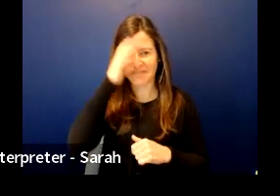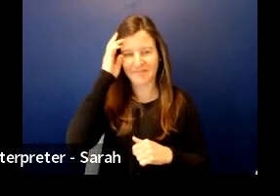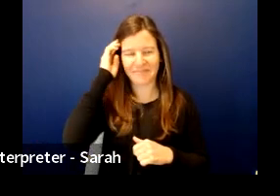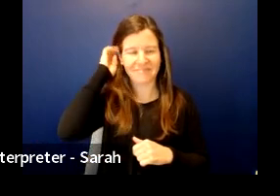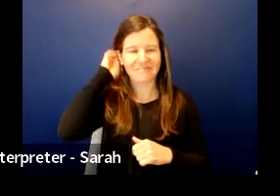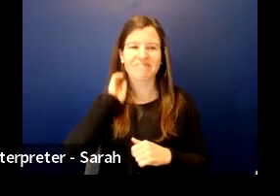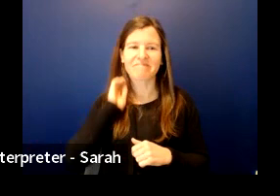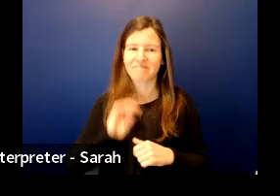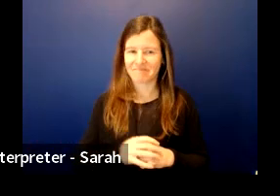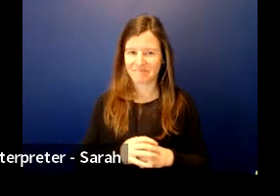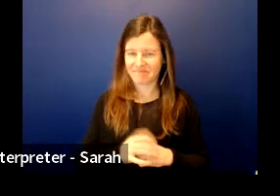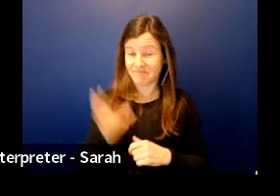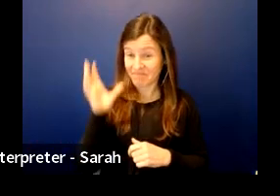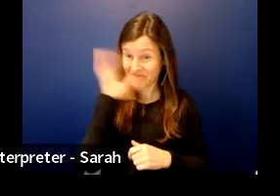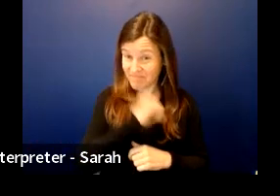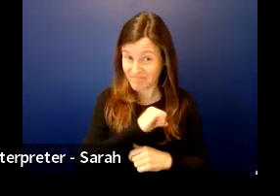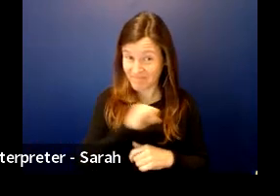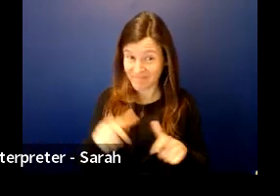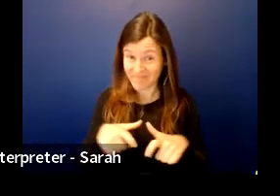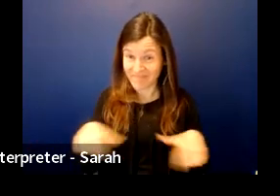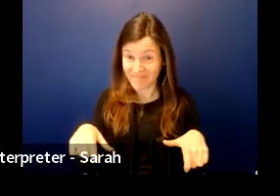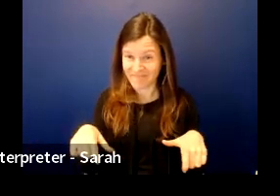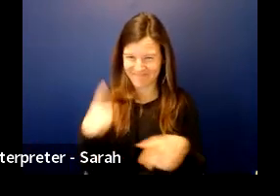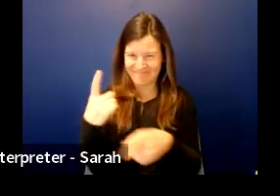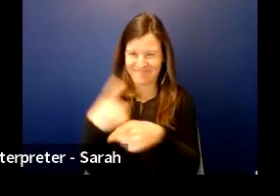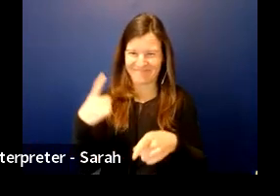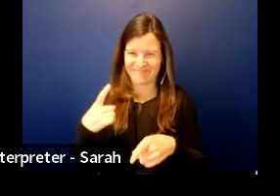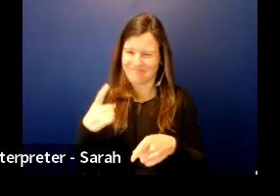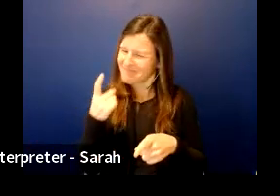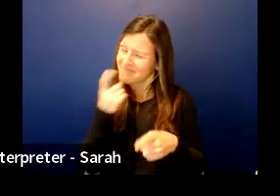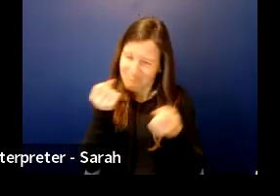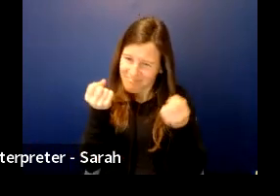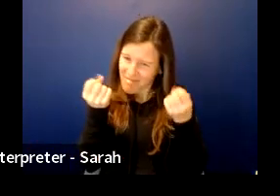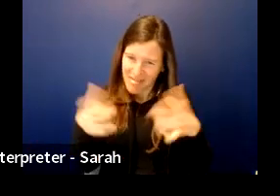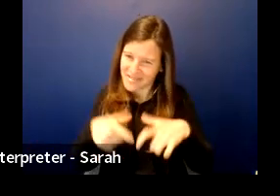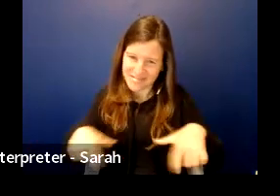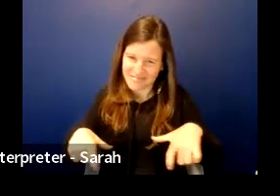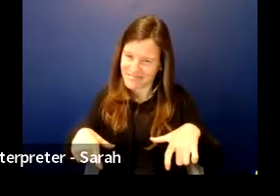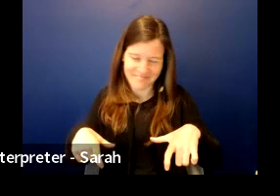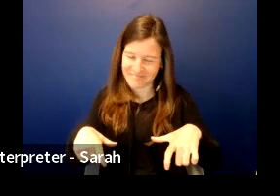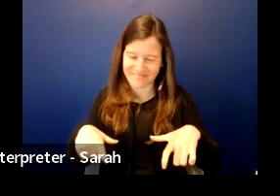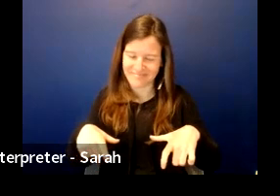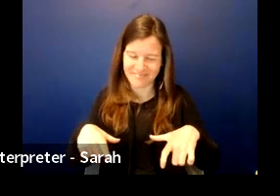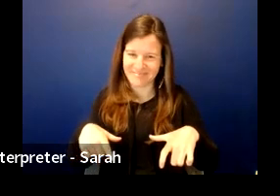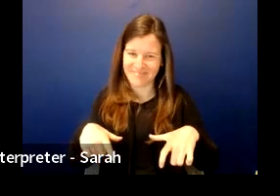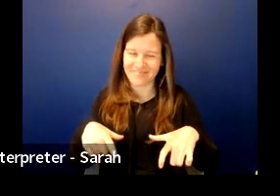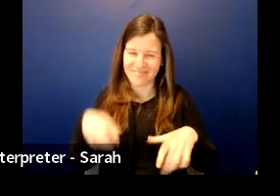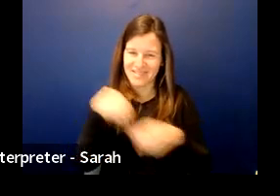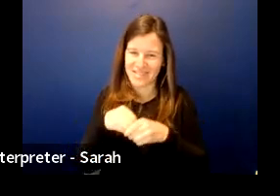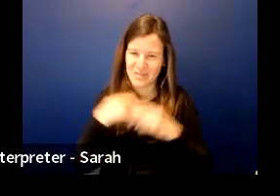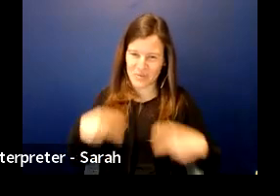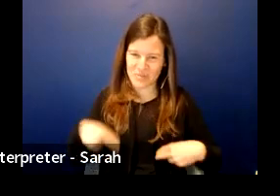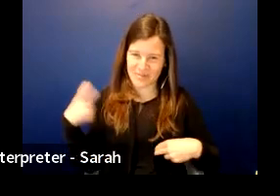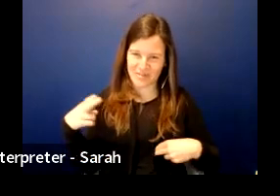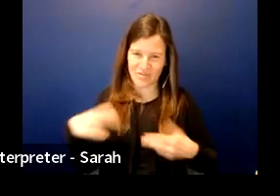Gonna guess underwear. That's right. There is not a lot of underwear in the human history